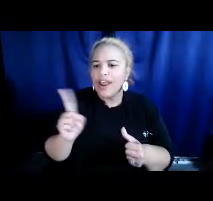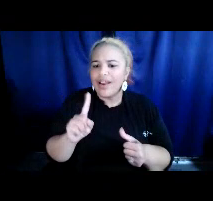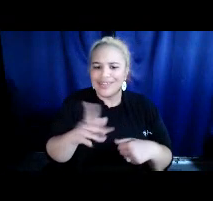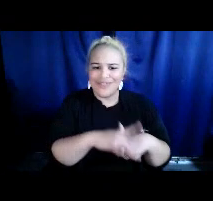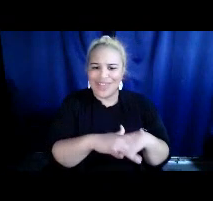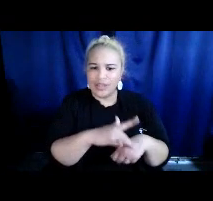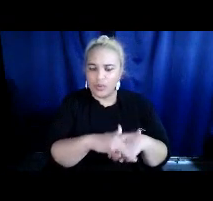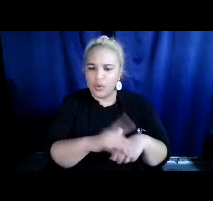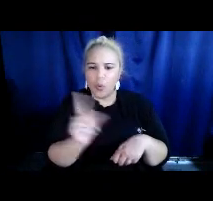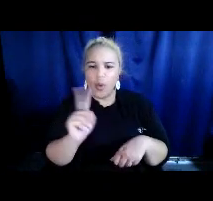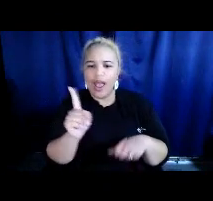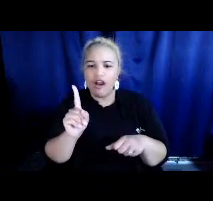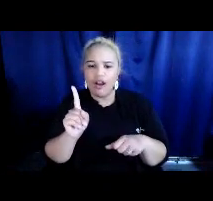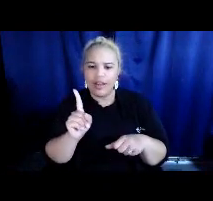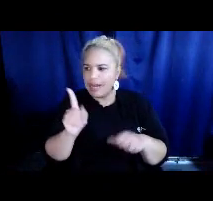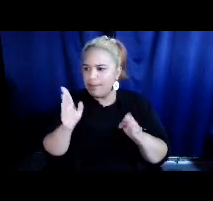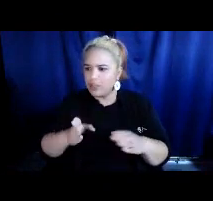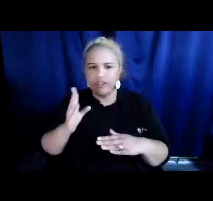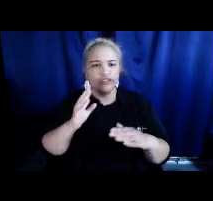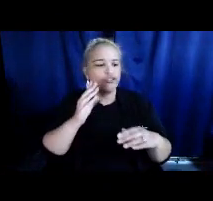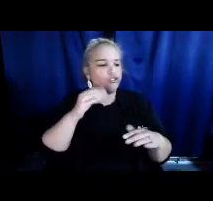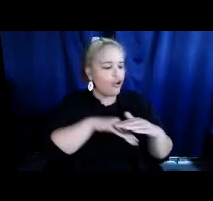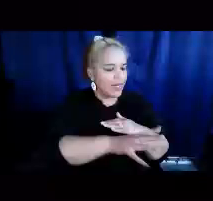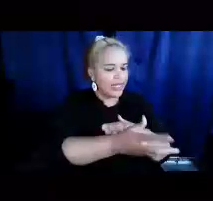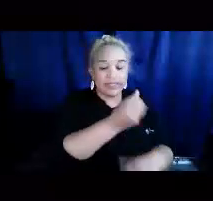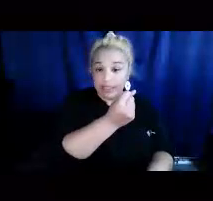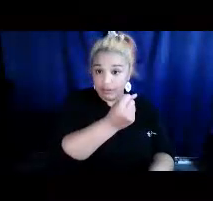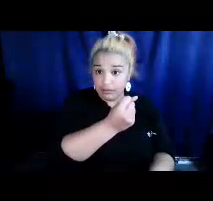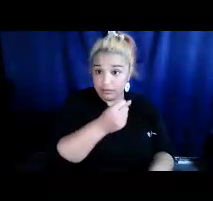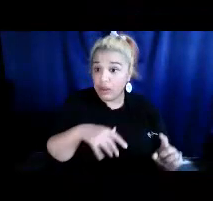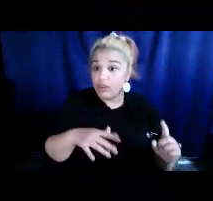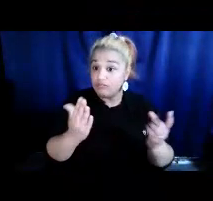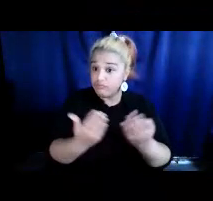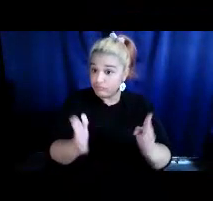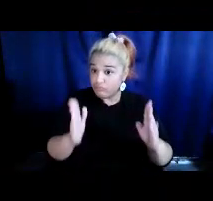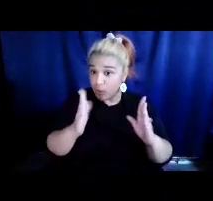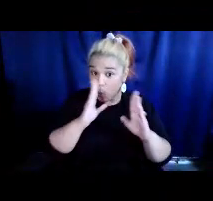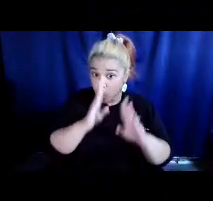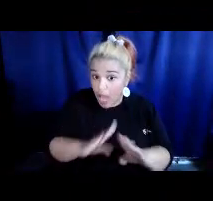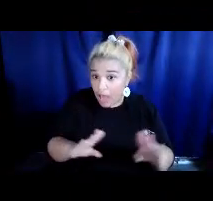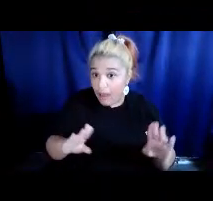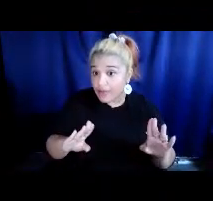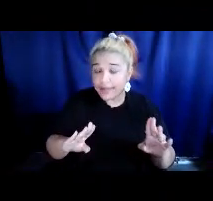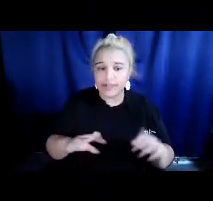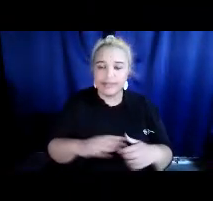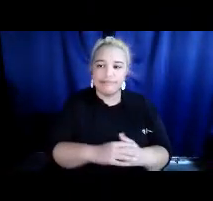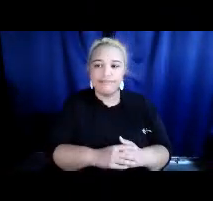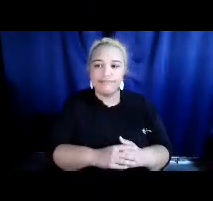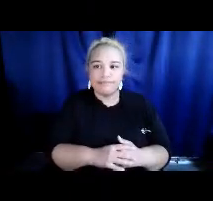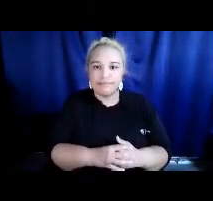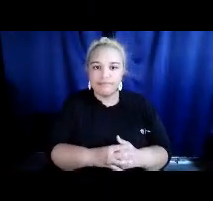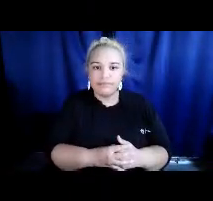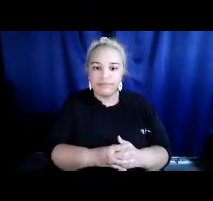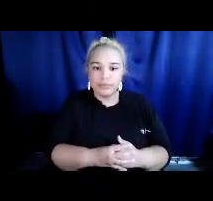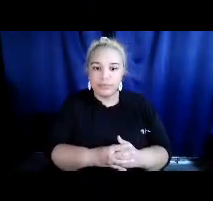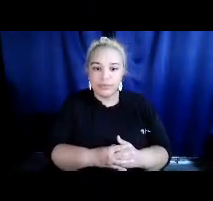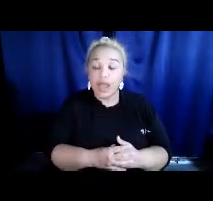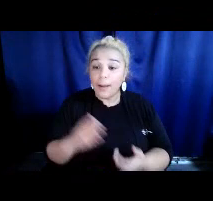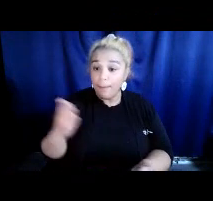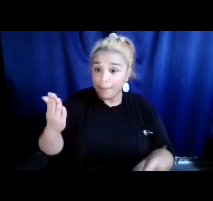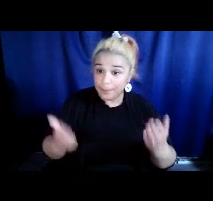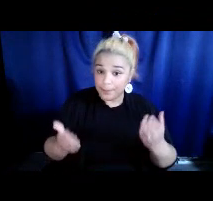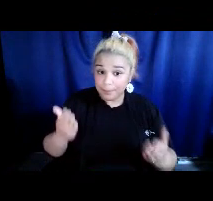noisy setting. And then, are there external factors to be accounted for? Extended exposure to cold and